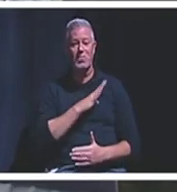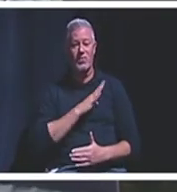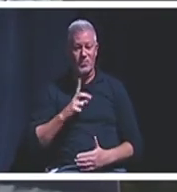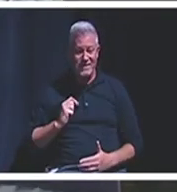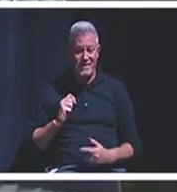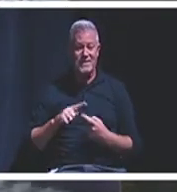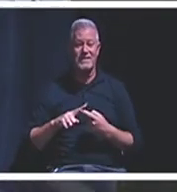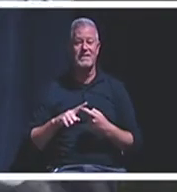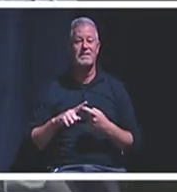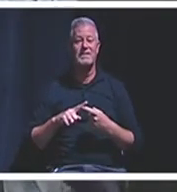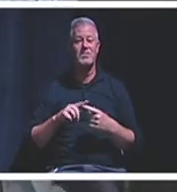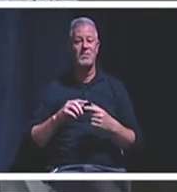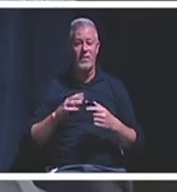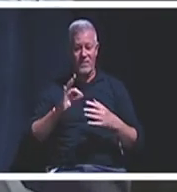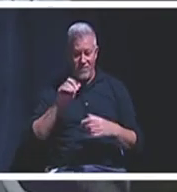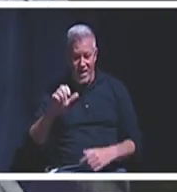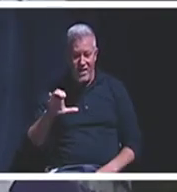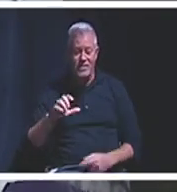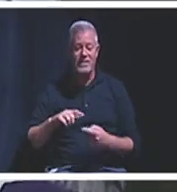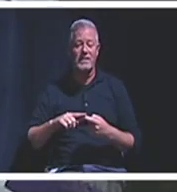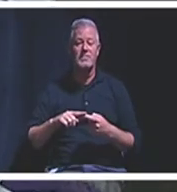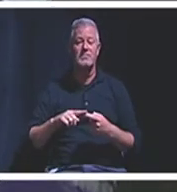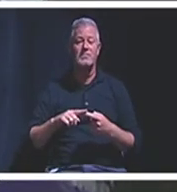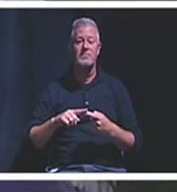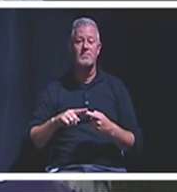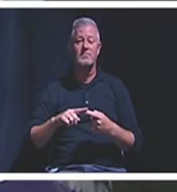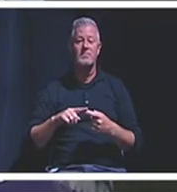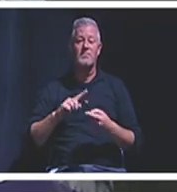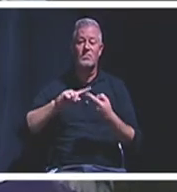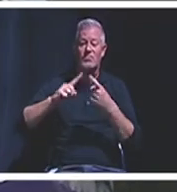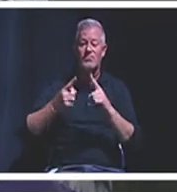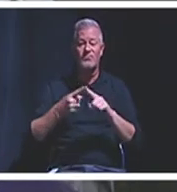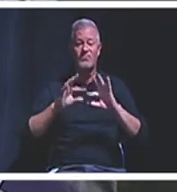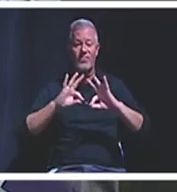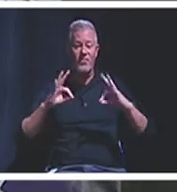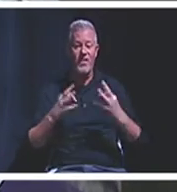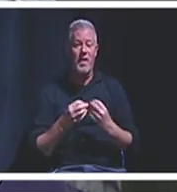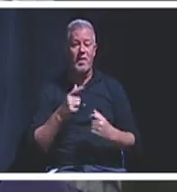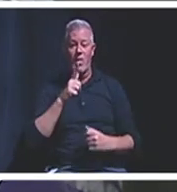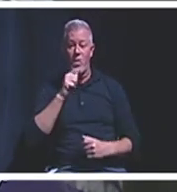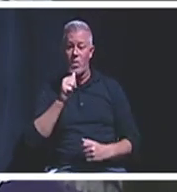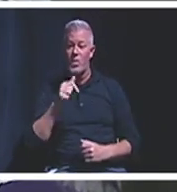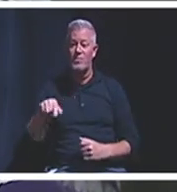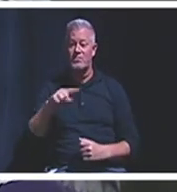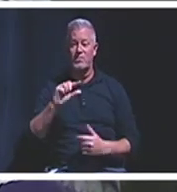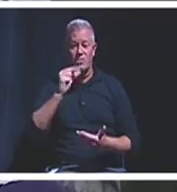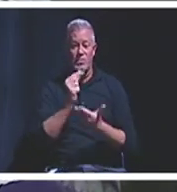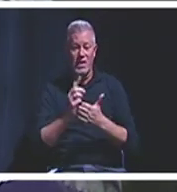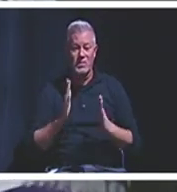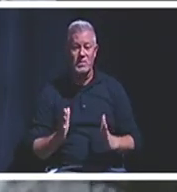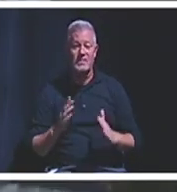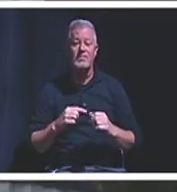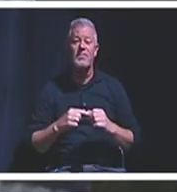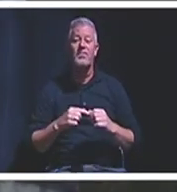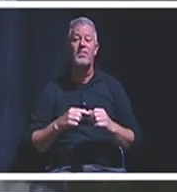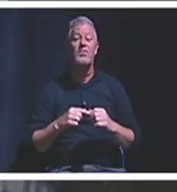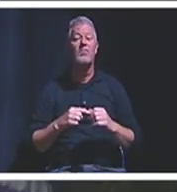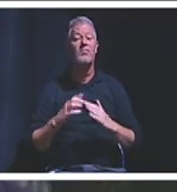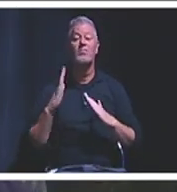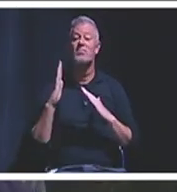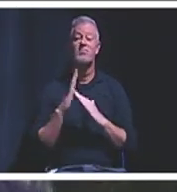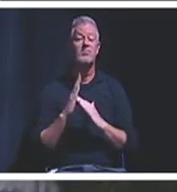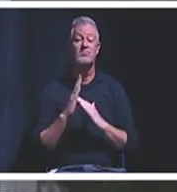of Governors, faculty, friends and family of our graduates, and most important